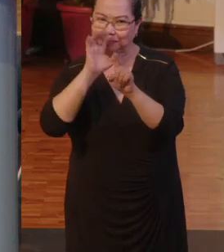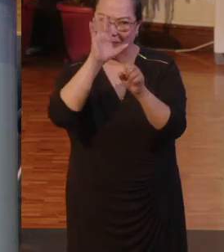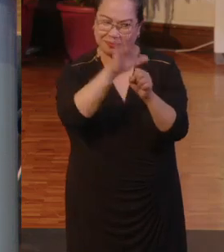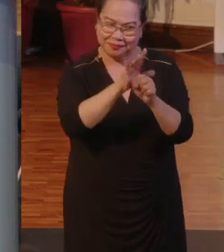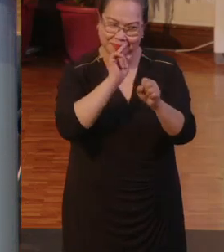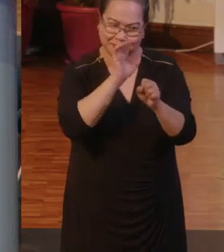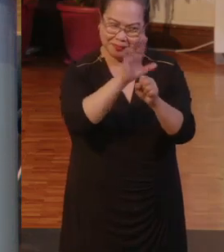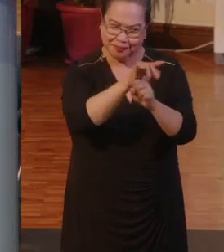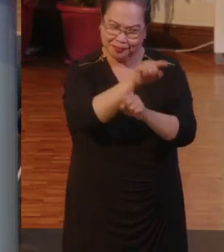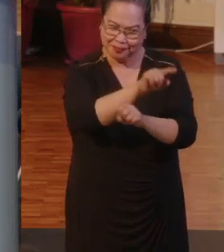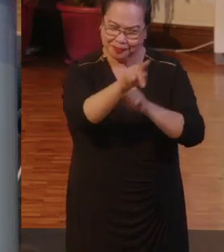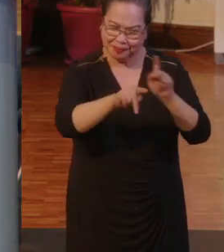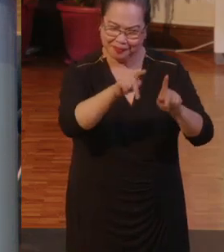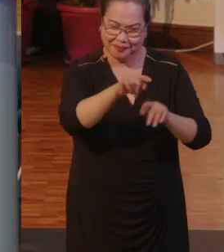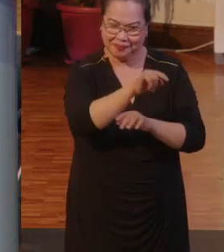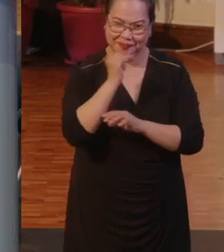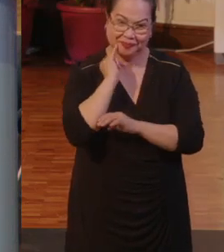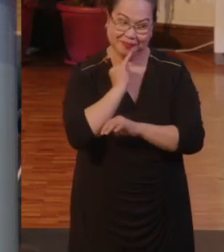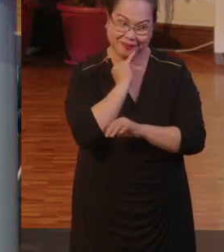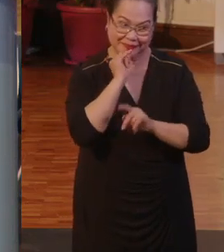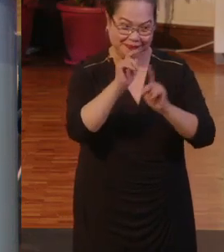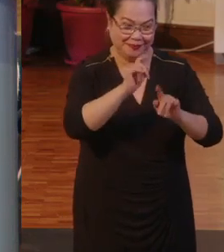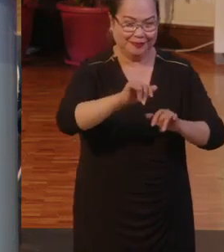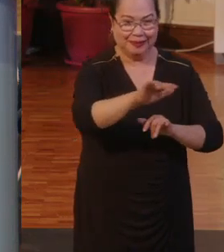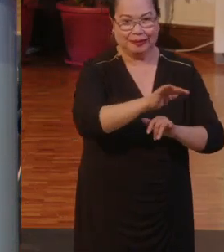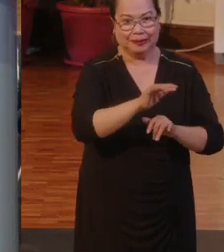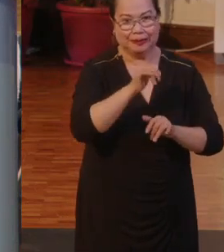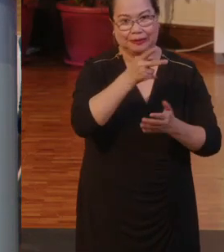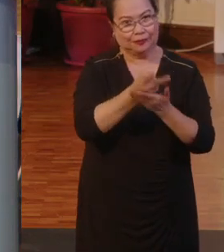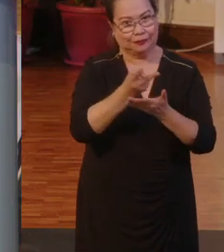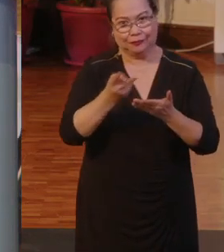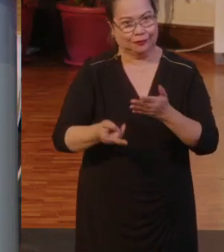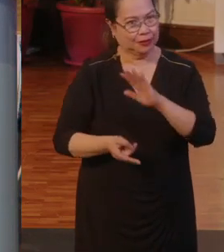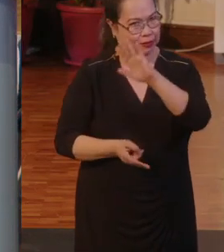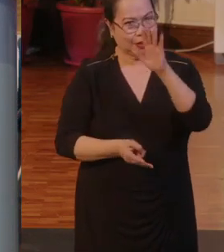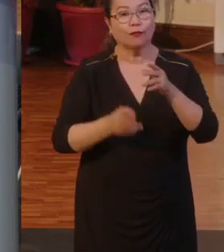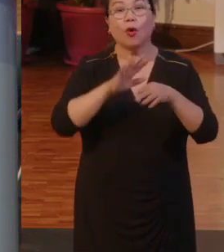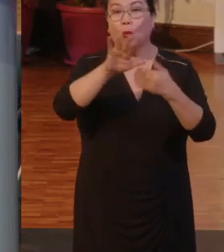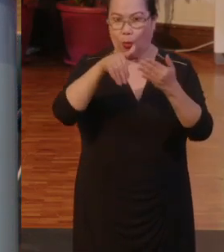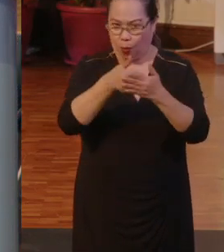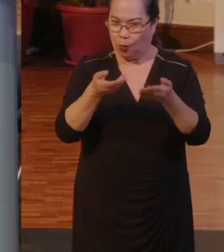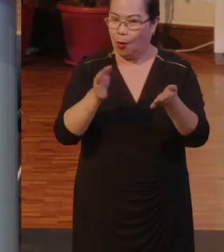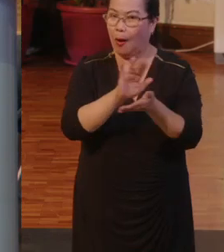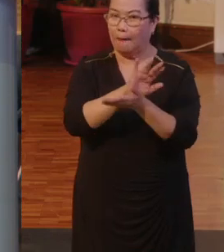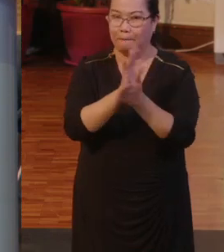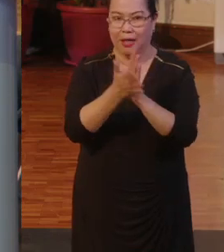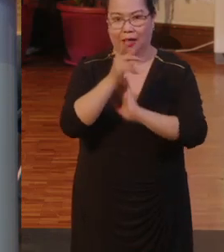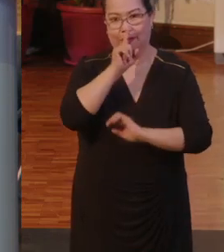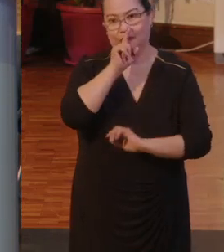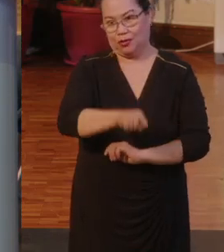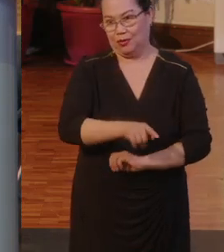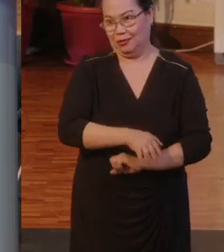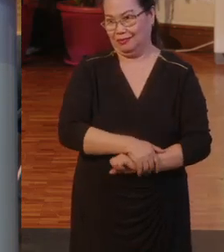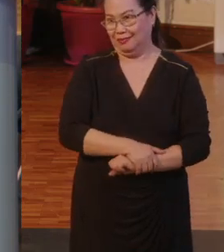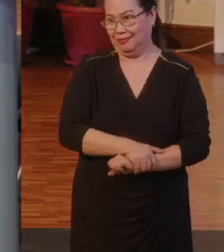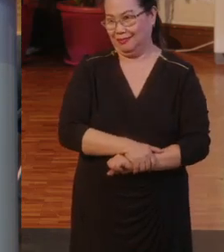had made to the house of Israel had failed. All came to